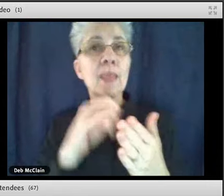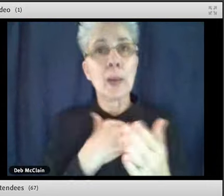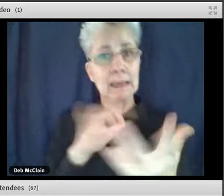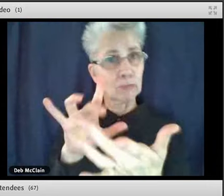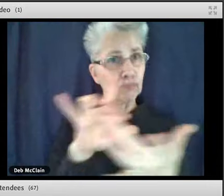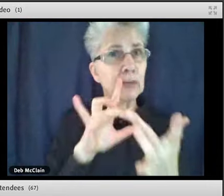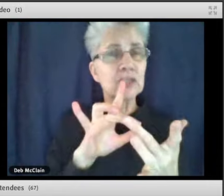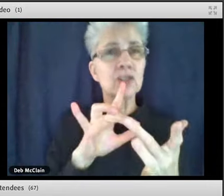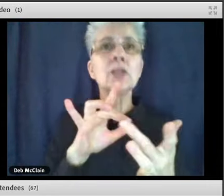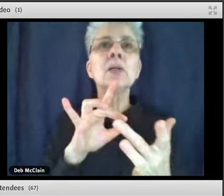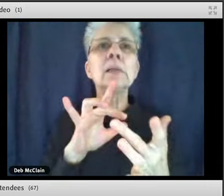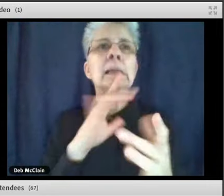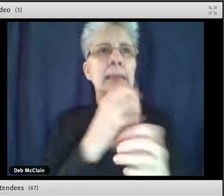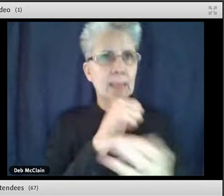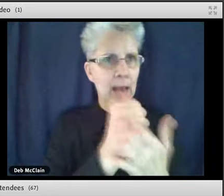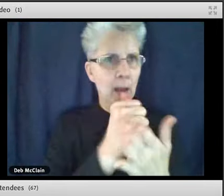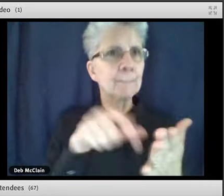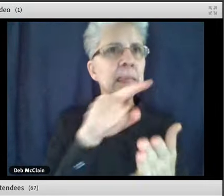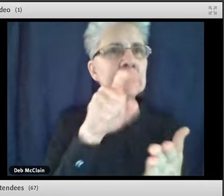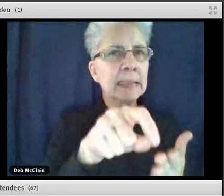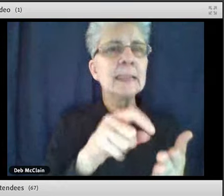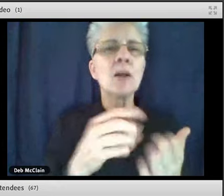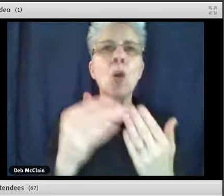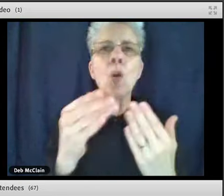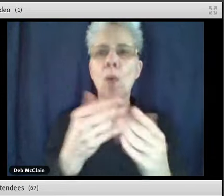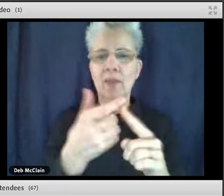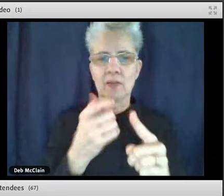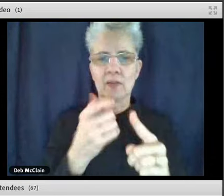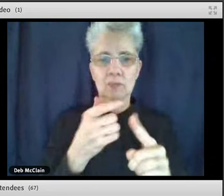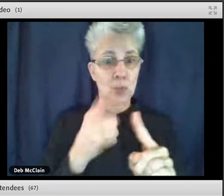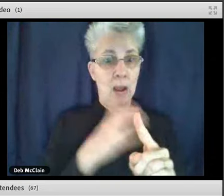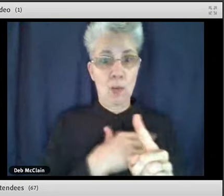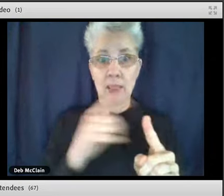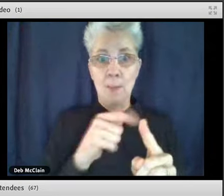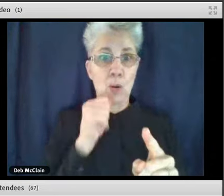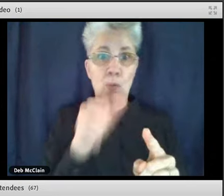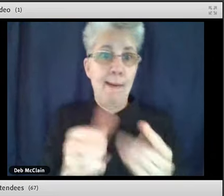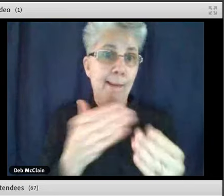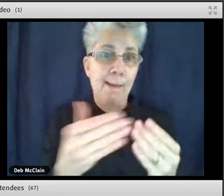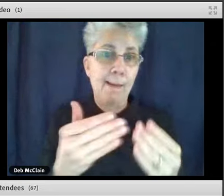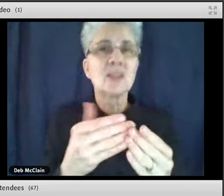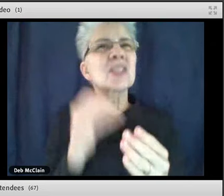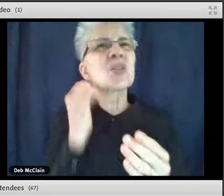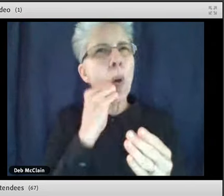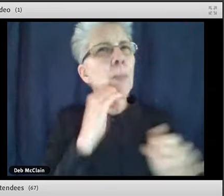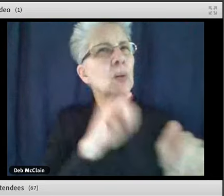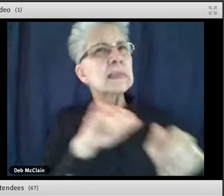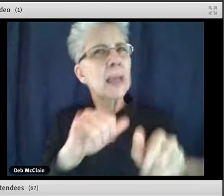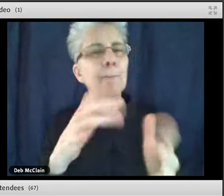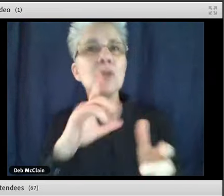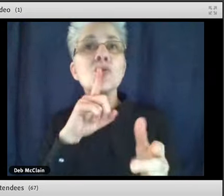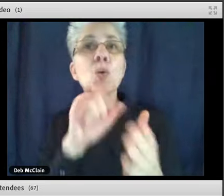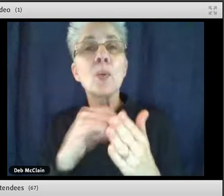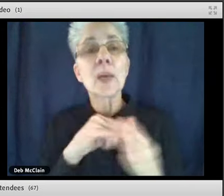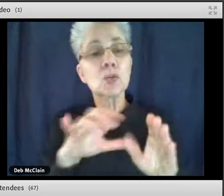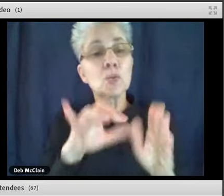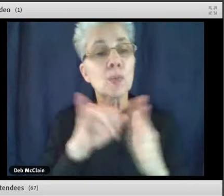they need, whether they come to our library or not. Just like in normal times, we want to make sure that we can do that.